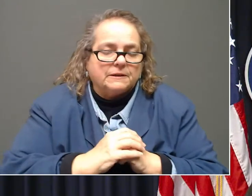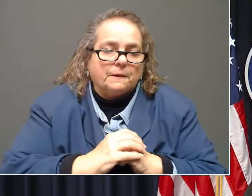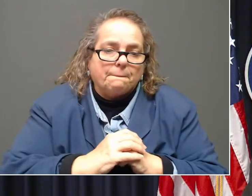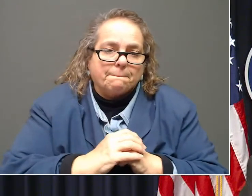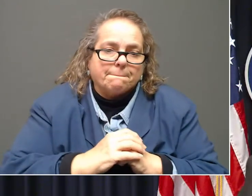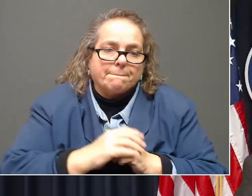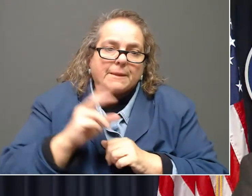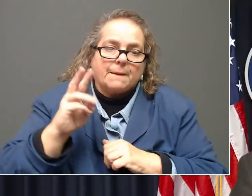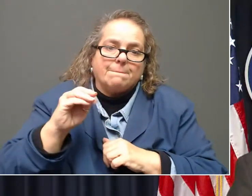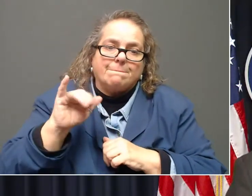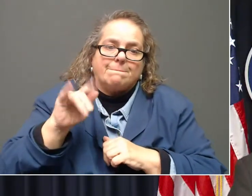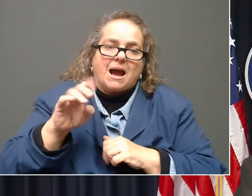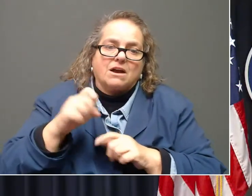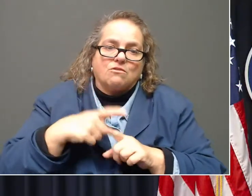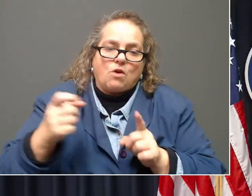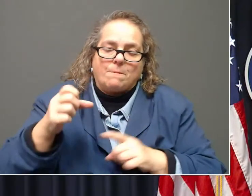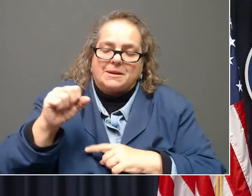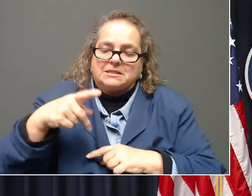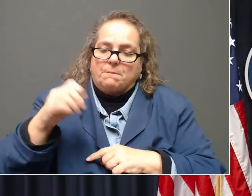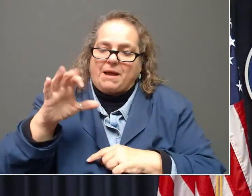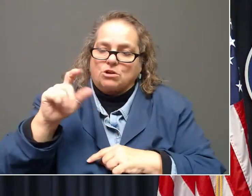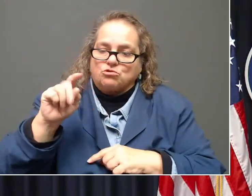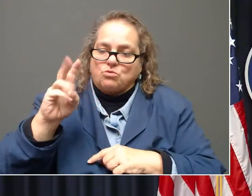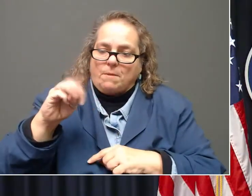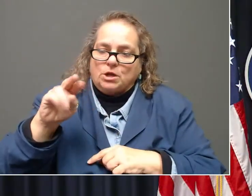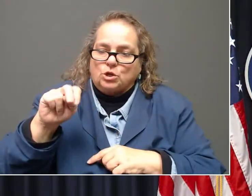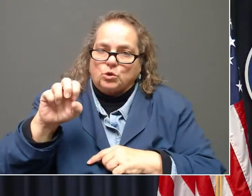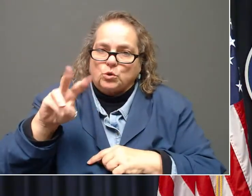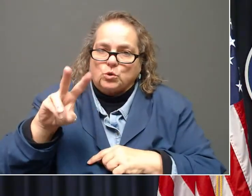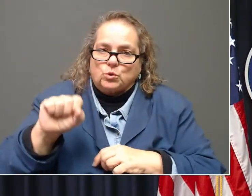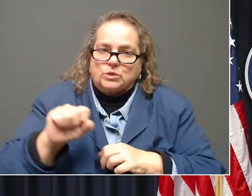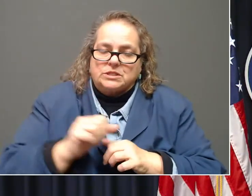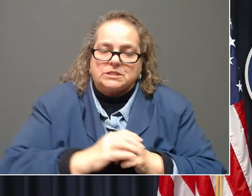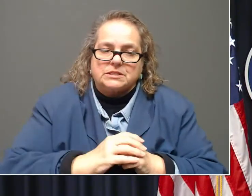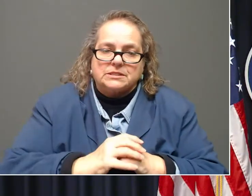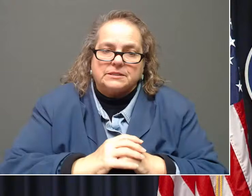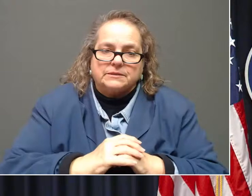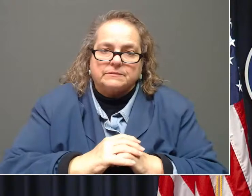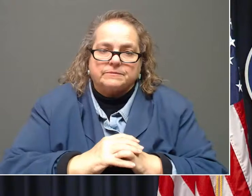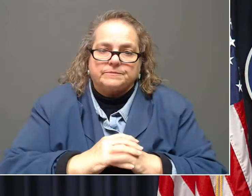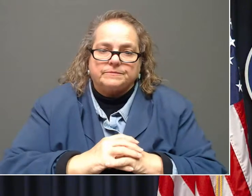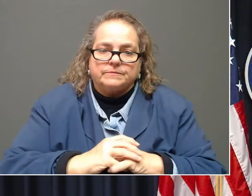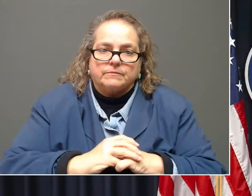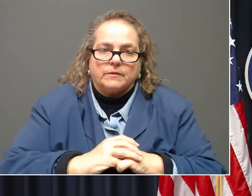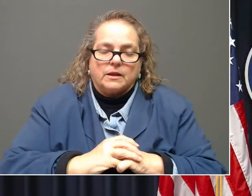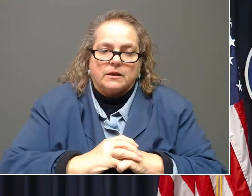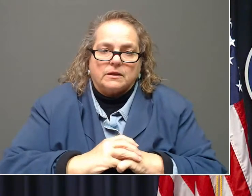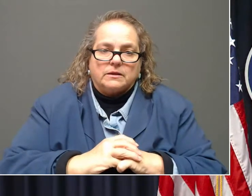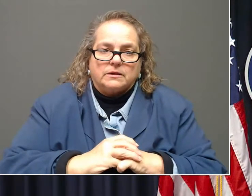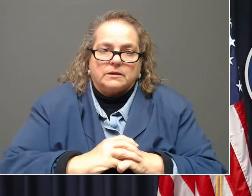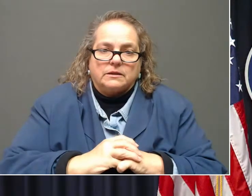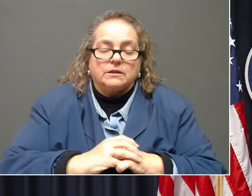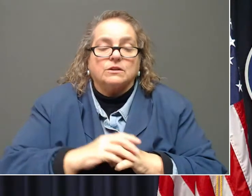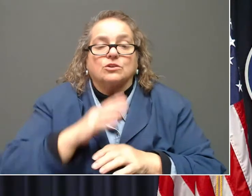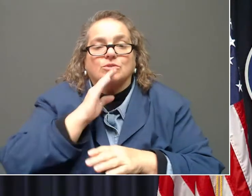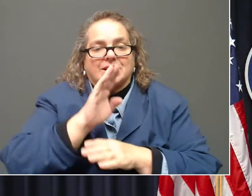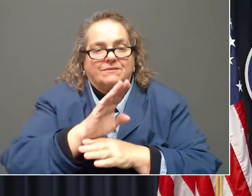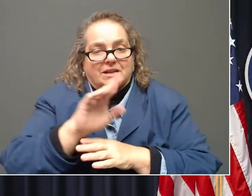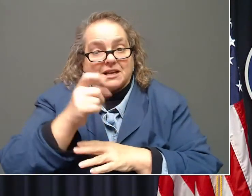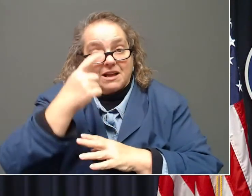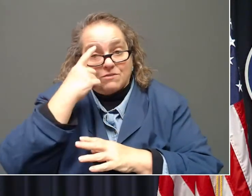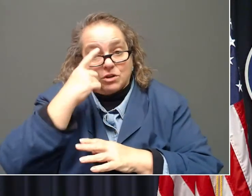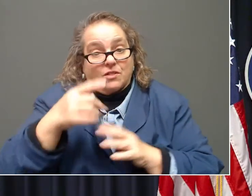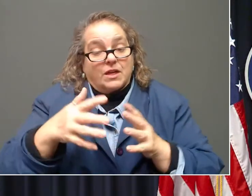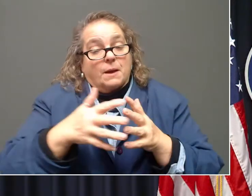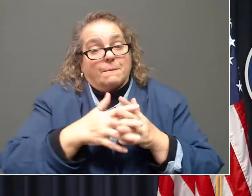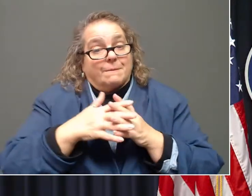And I think it's fair to say that we left them on the books too long, and it wasn't intentional. It was just so much work to be done and